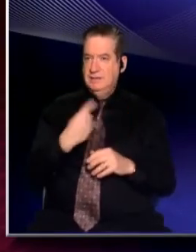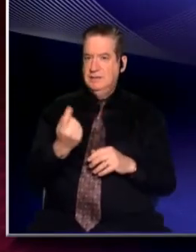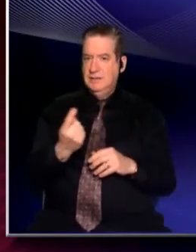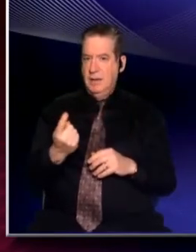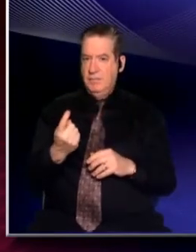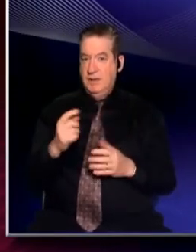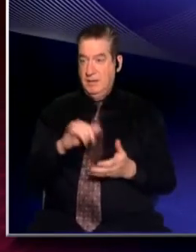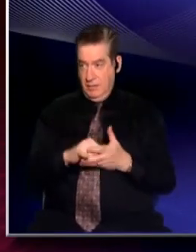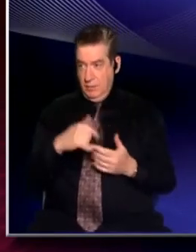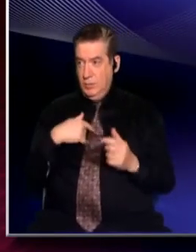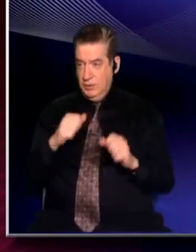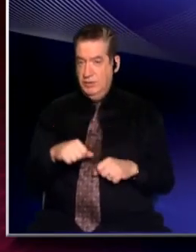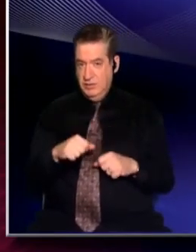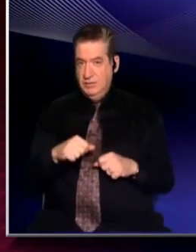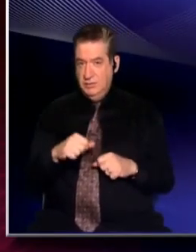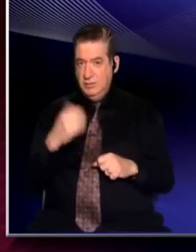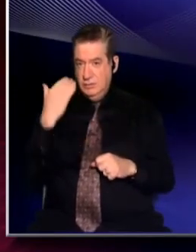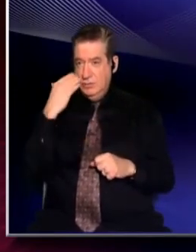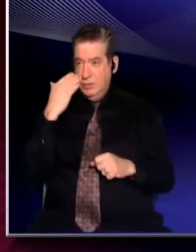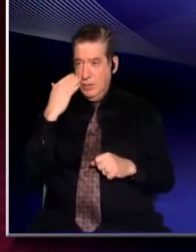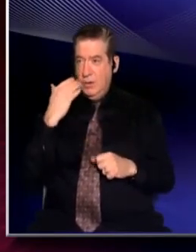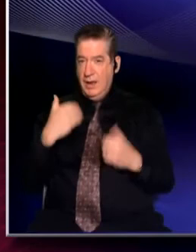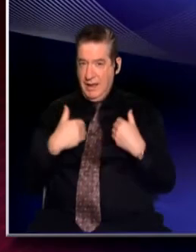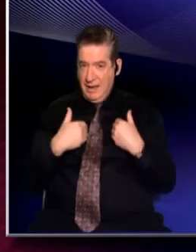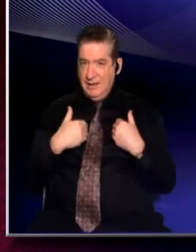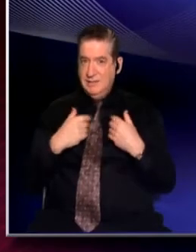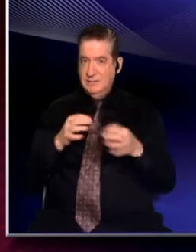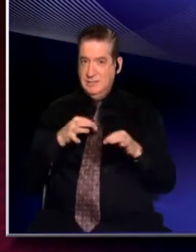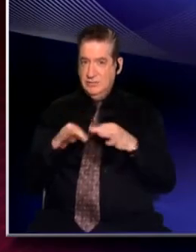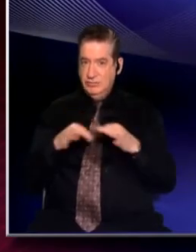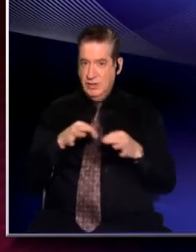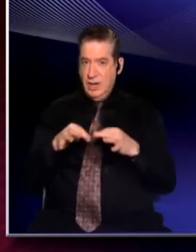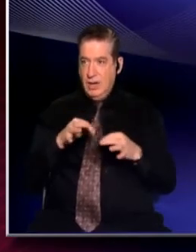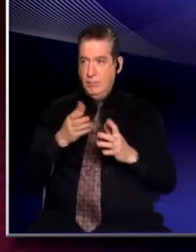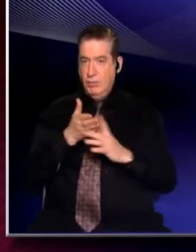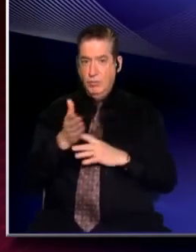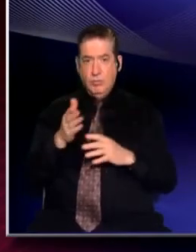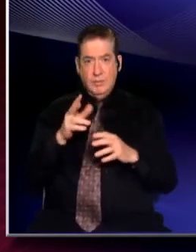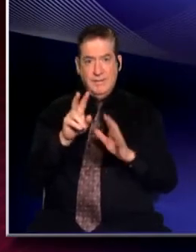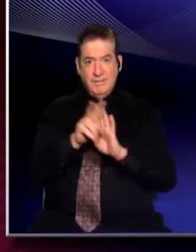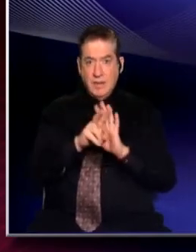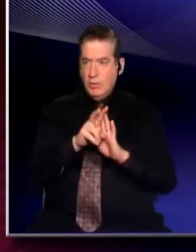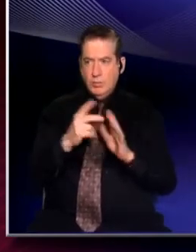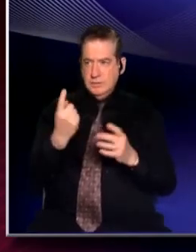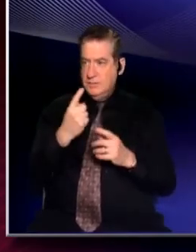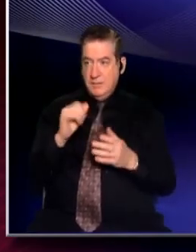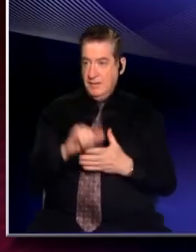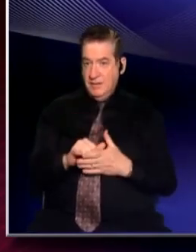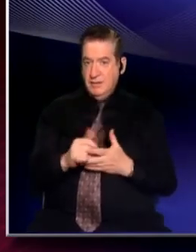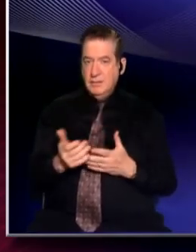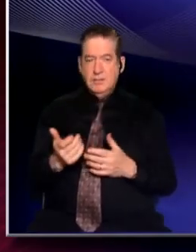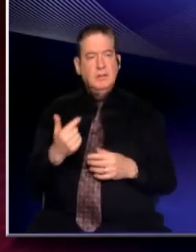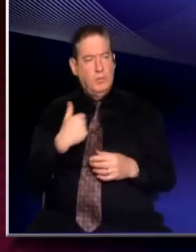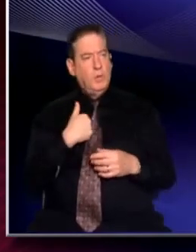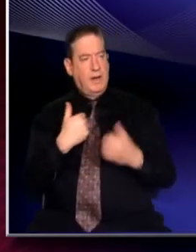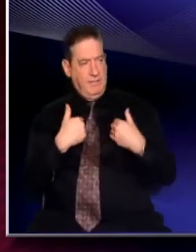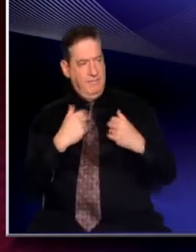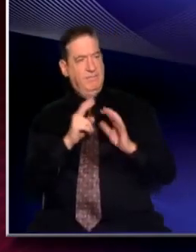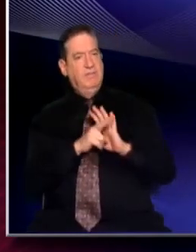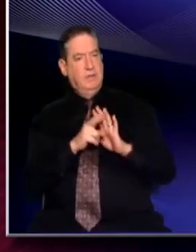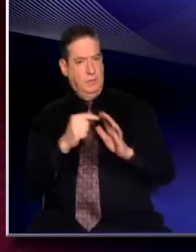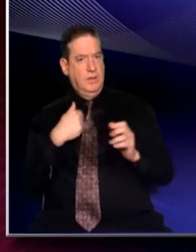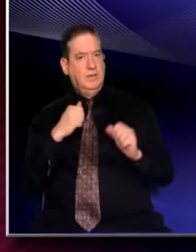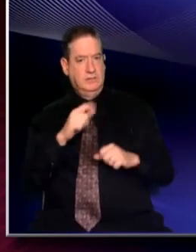Yeah. that we could, In video. you know, have described via video or something to that effect. Yeah, we do have video that I